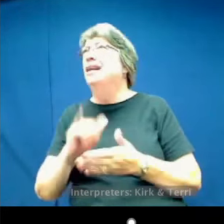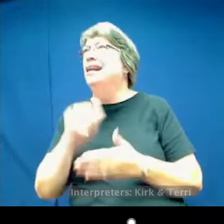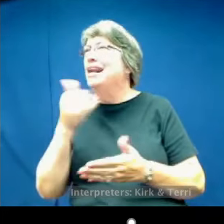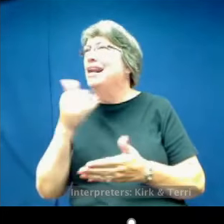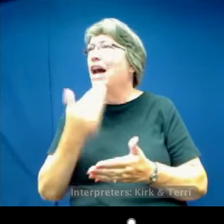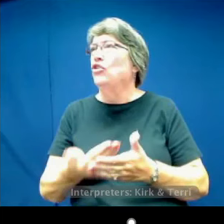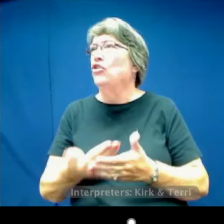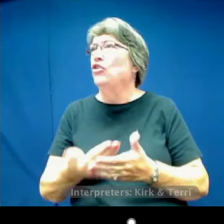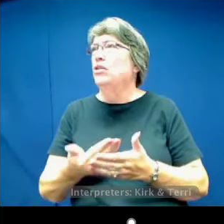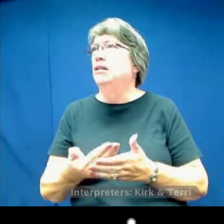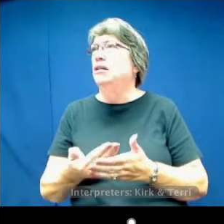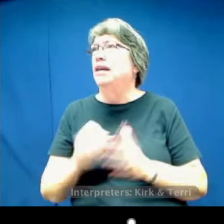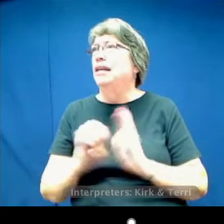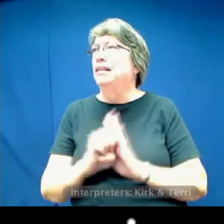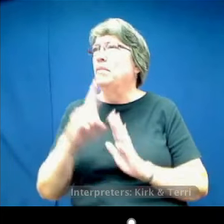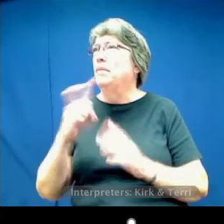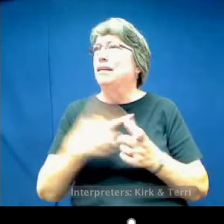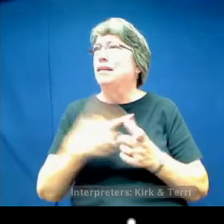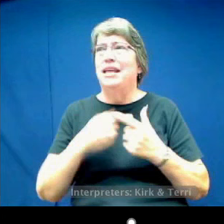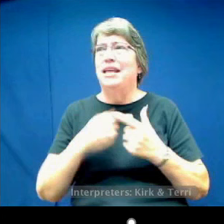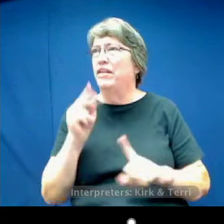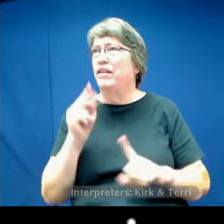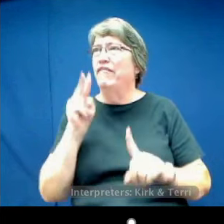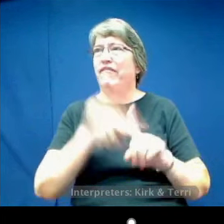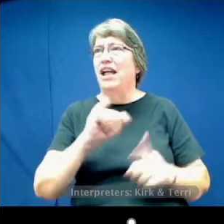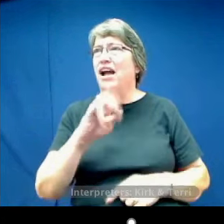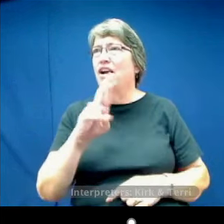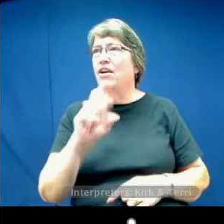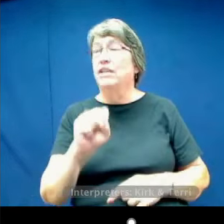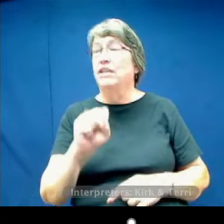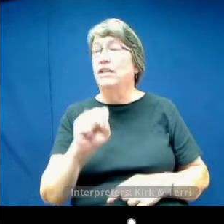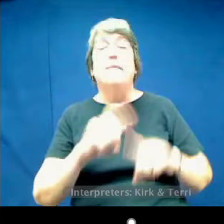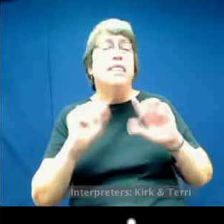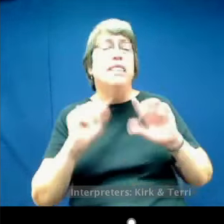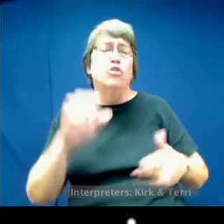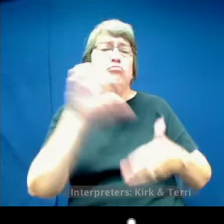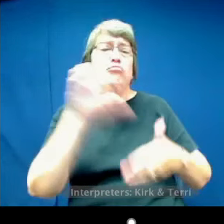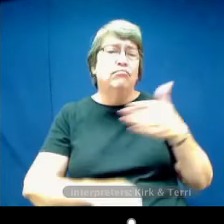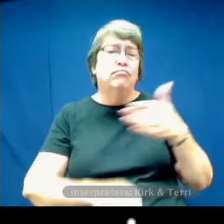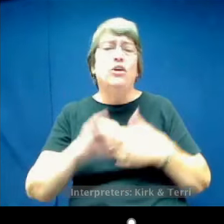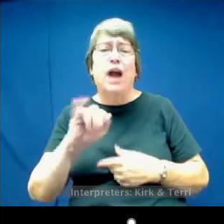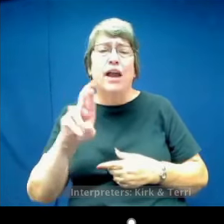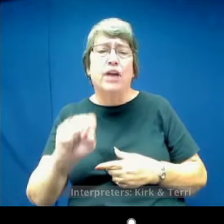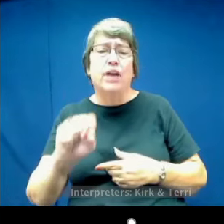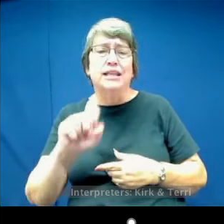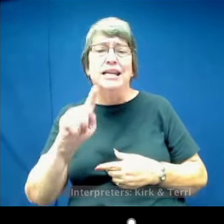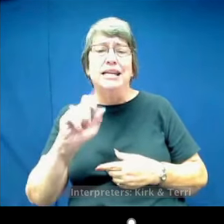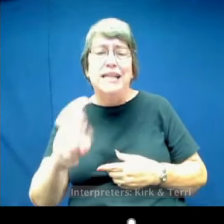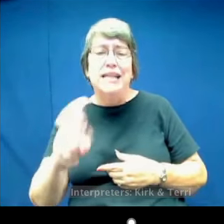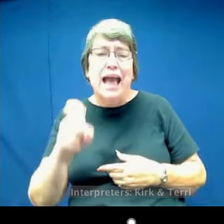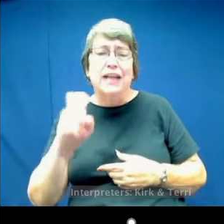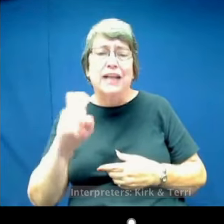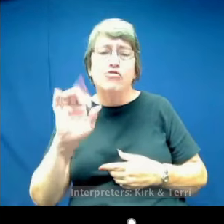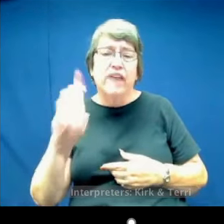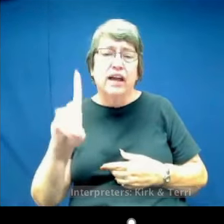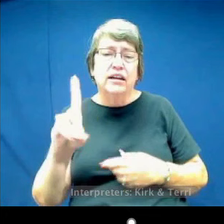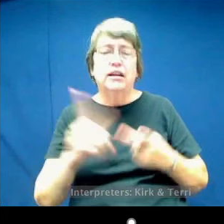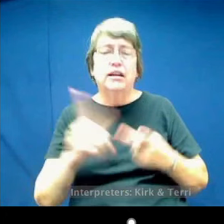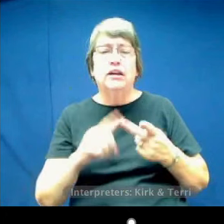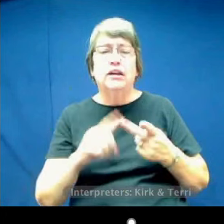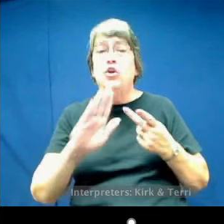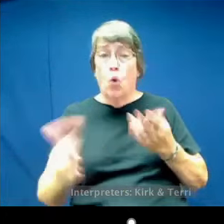tax refund. But your tax refund can be garnished. Your wages can be garnished. It's the same way that anytime you